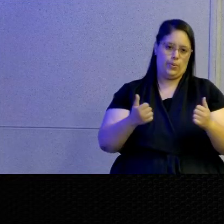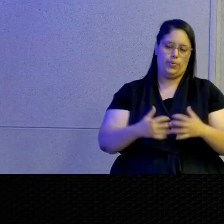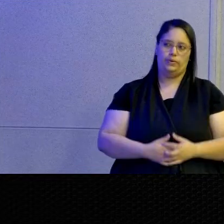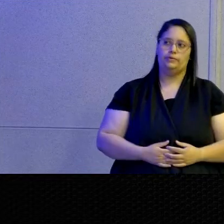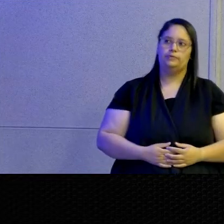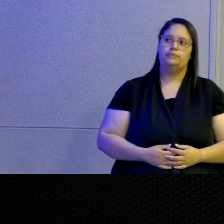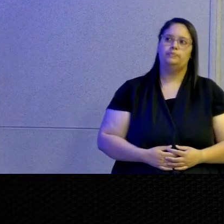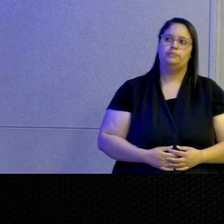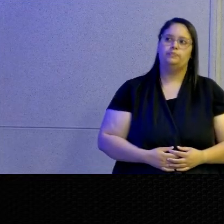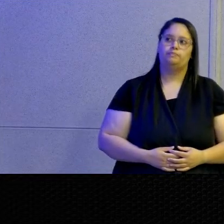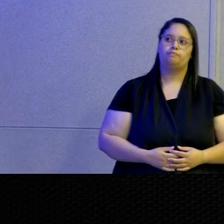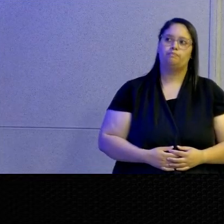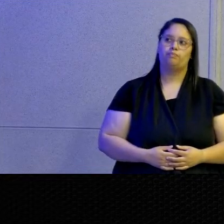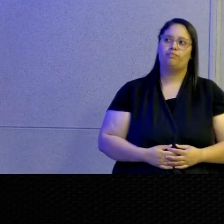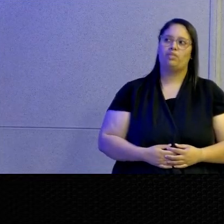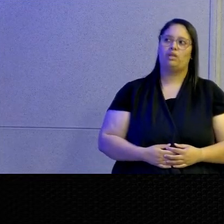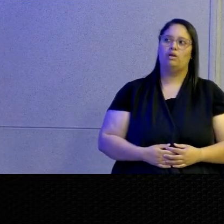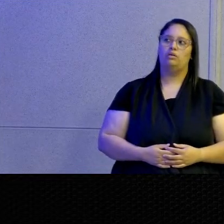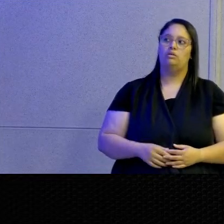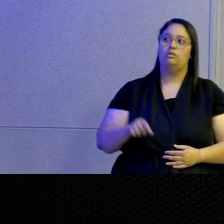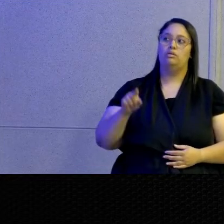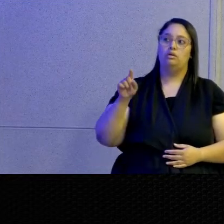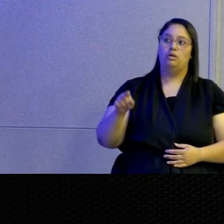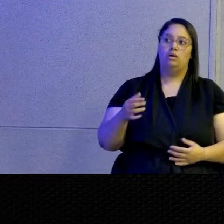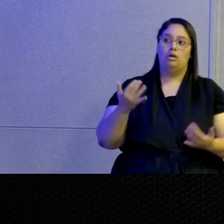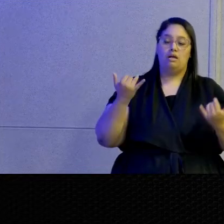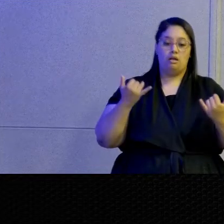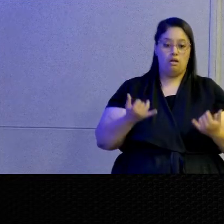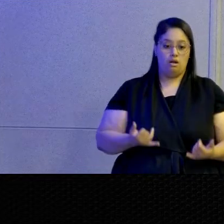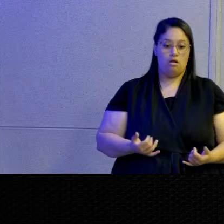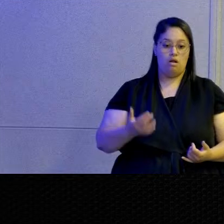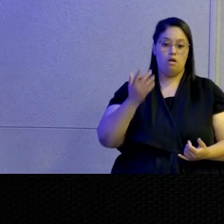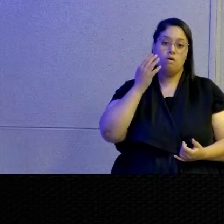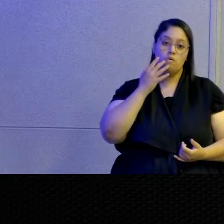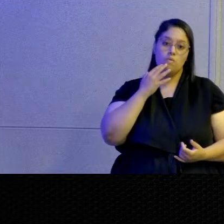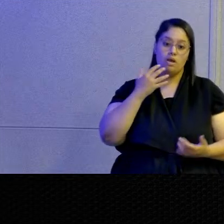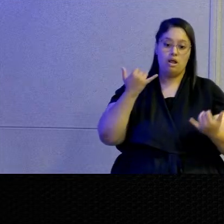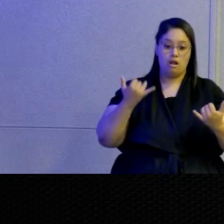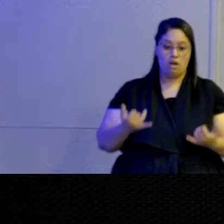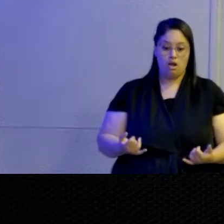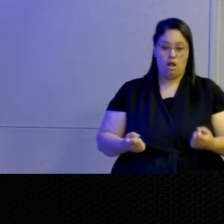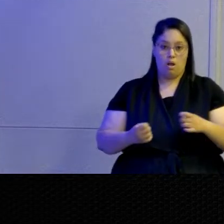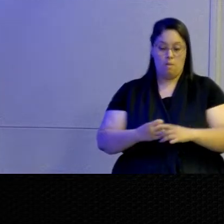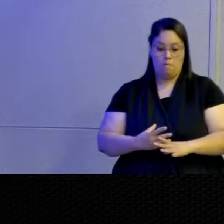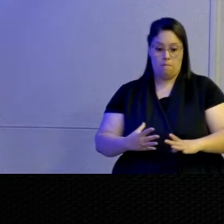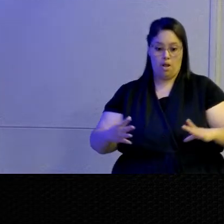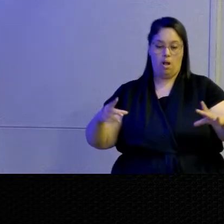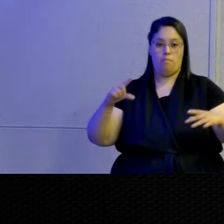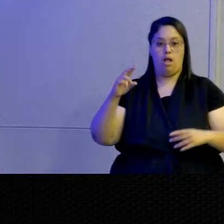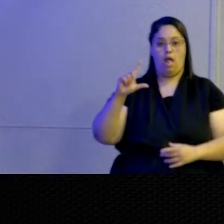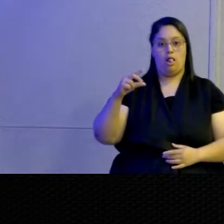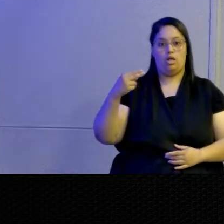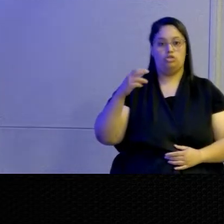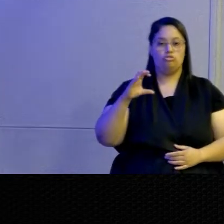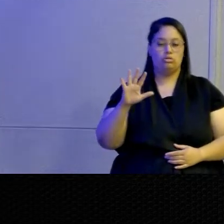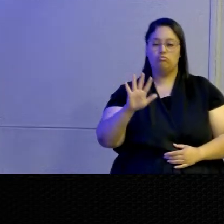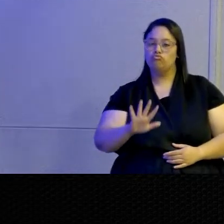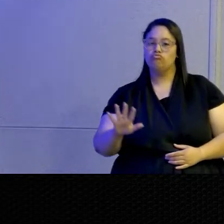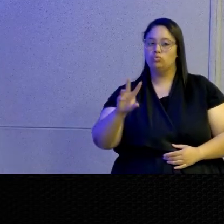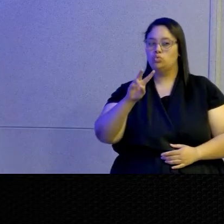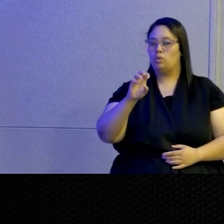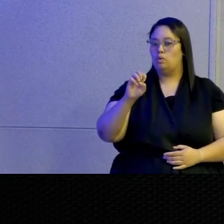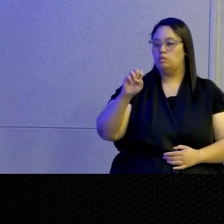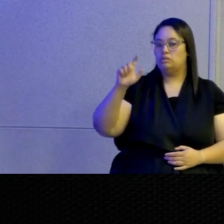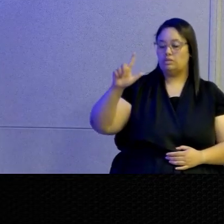And just at the dawn of the switching on of LHC around 2007,